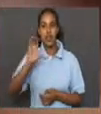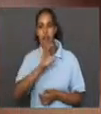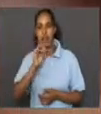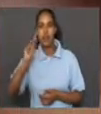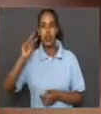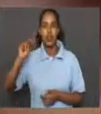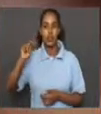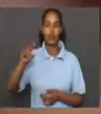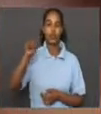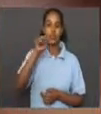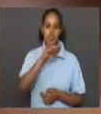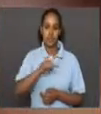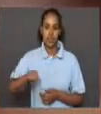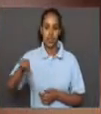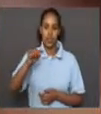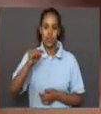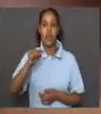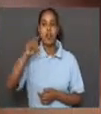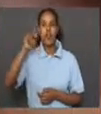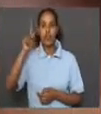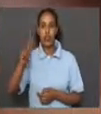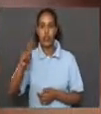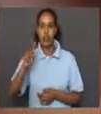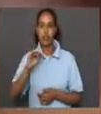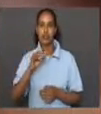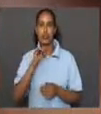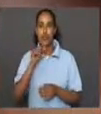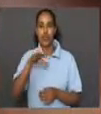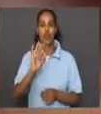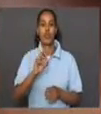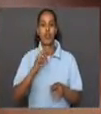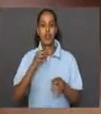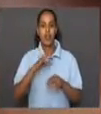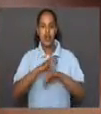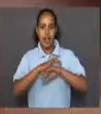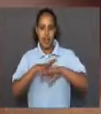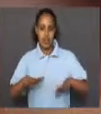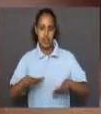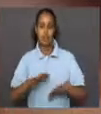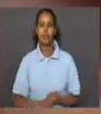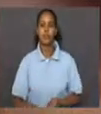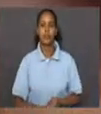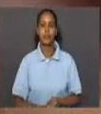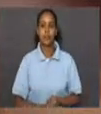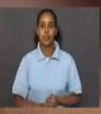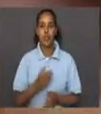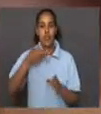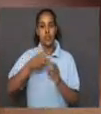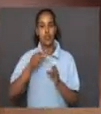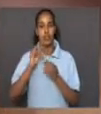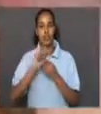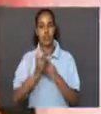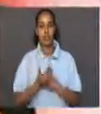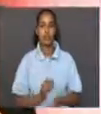and nitrogen cycles is that phosphorus is not found in the Earth's atmosphere in a